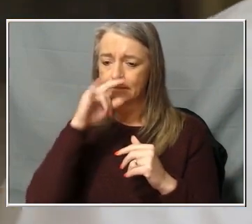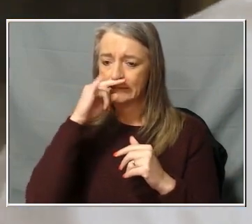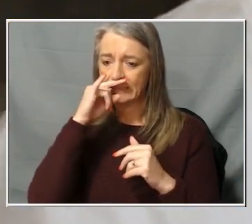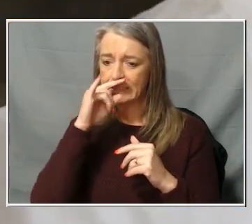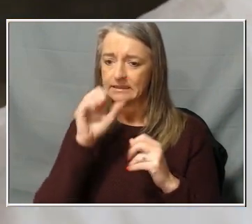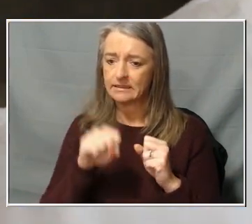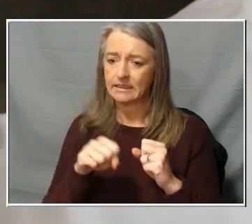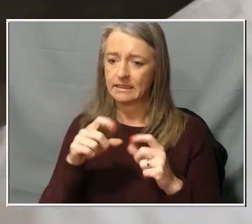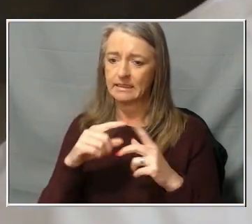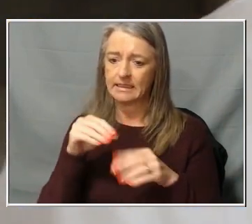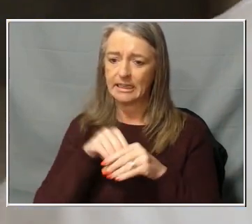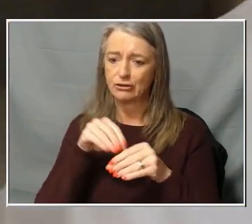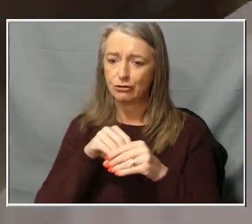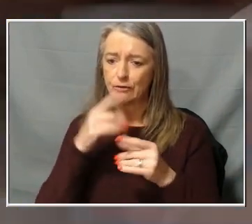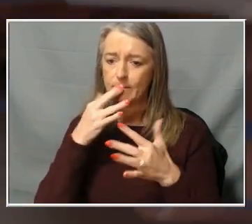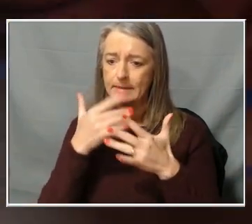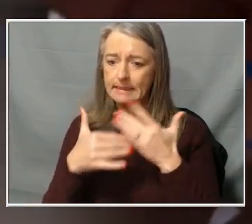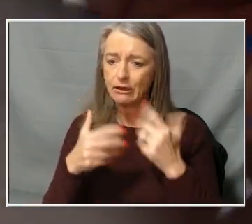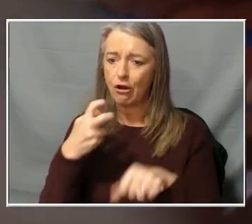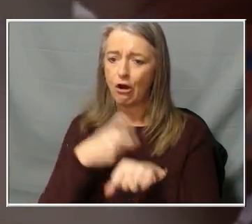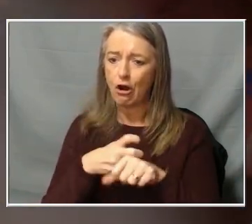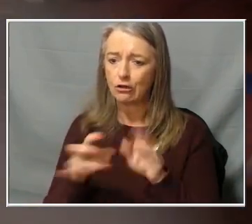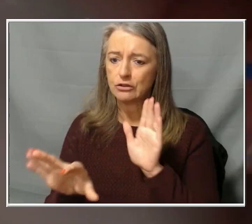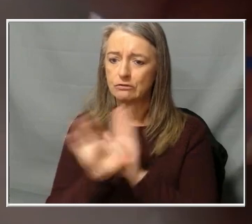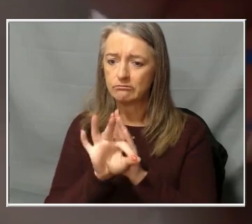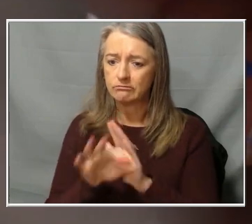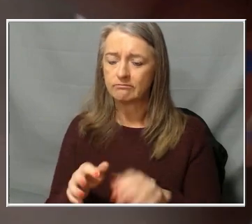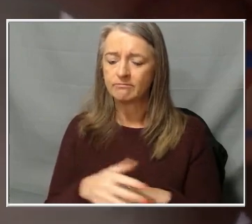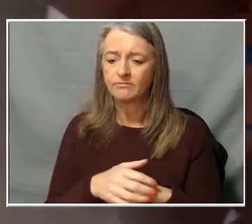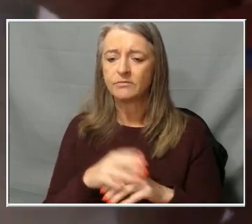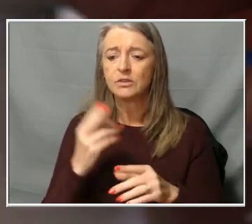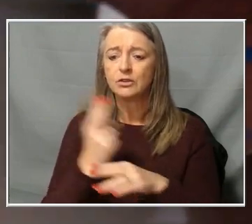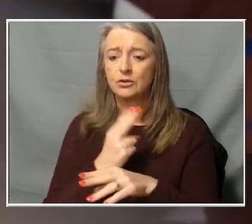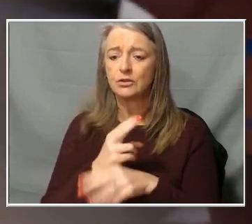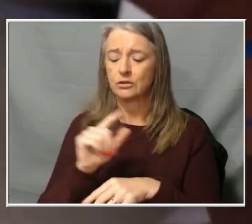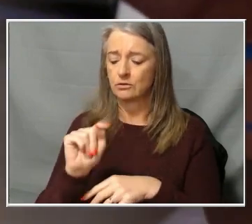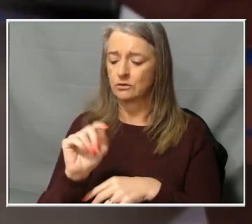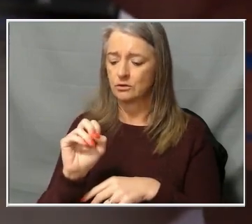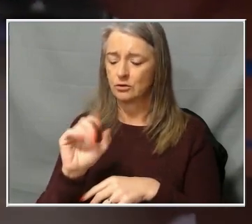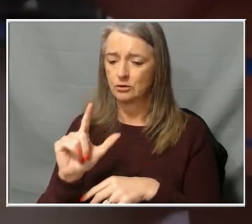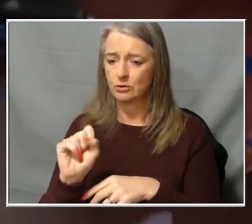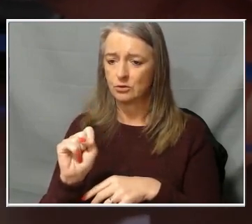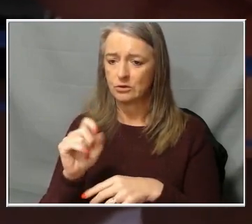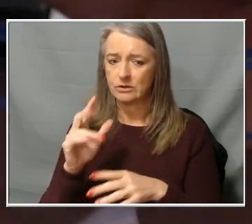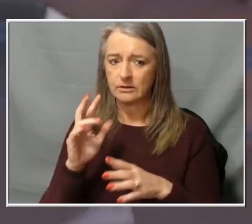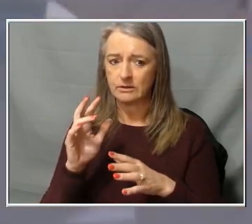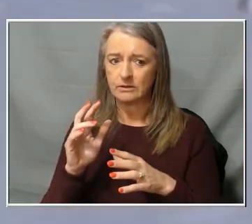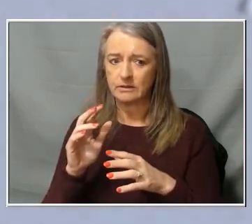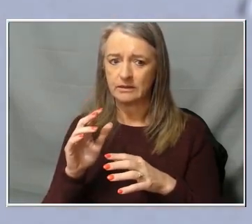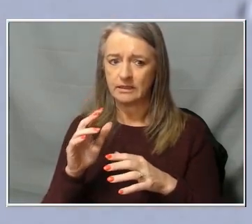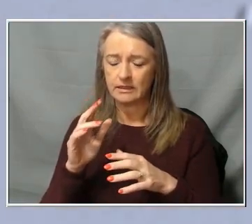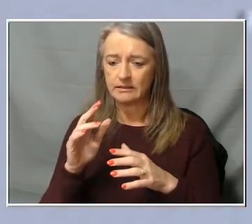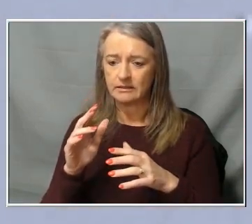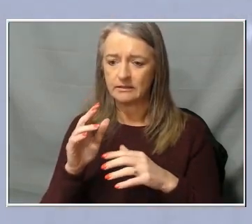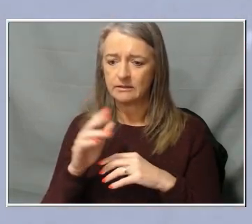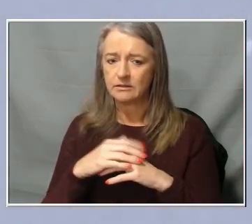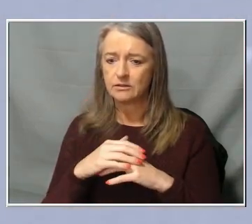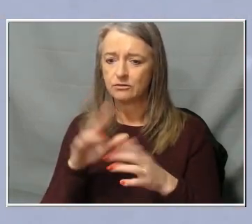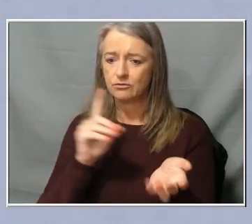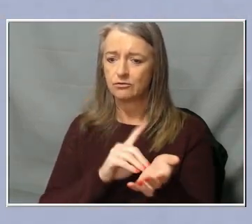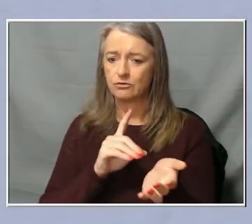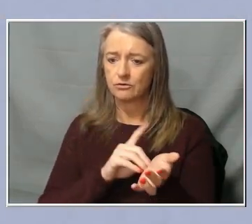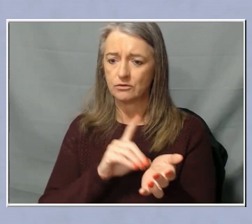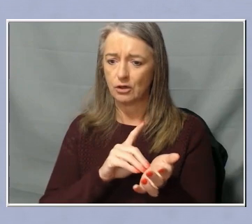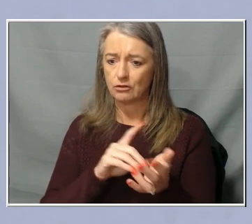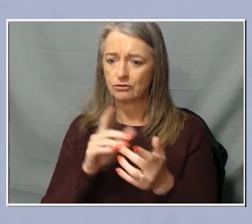get internal bleeding that is hard to detect. Using instruments as small as a pencil lead and a strand of human hair, Dr.